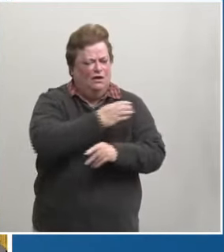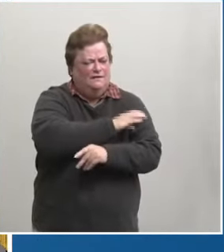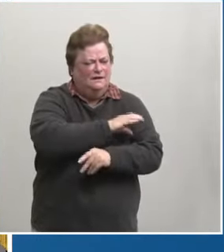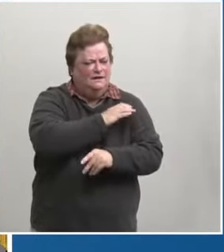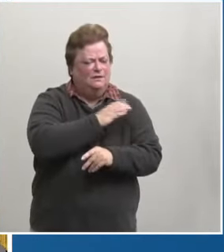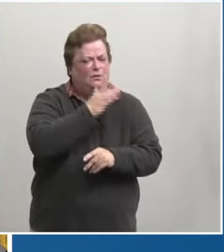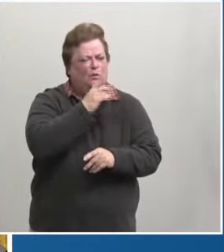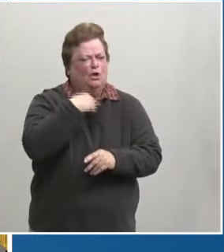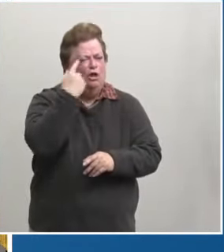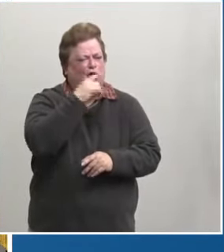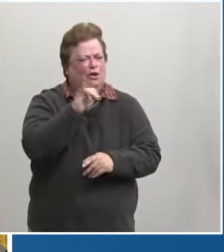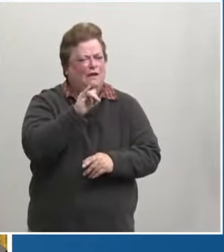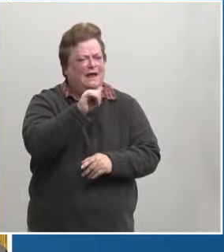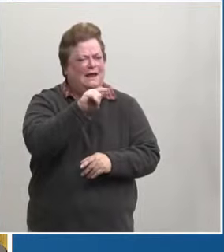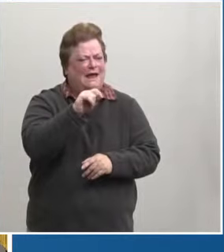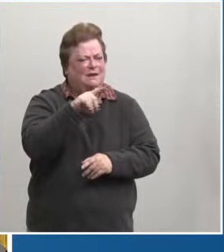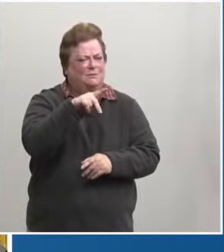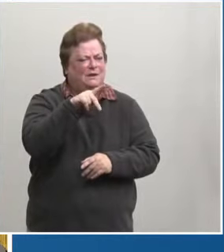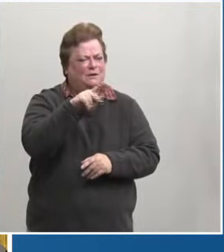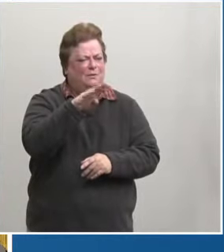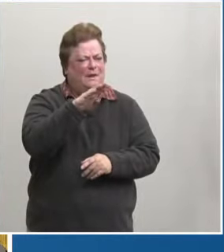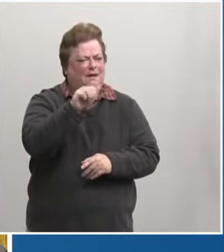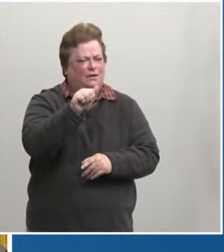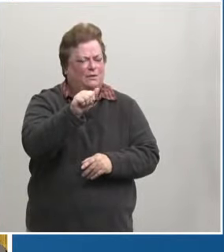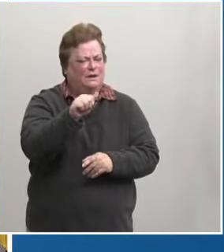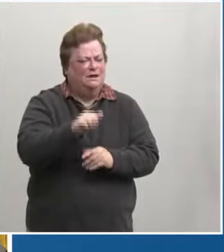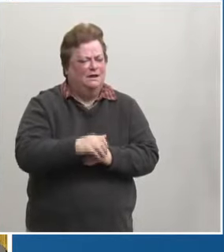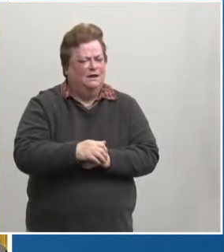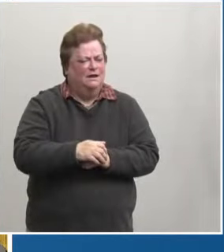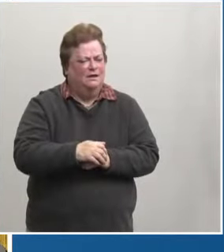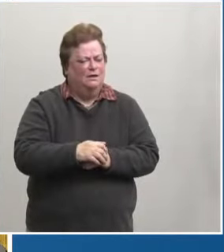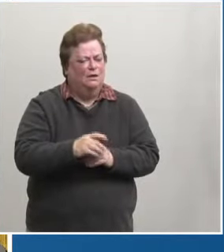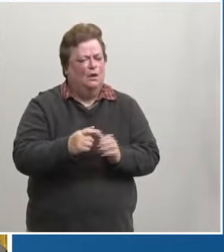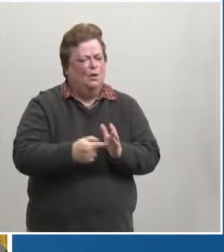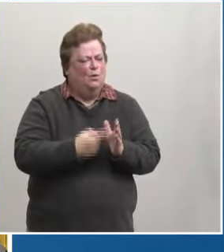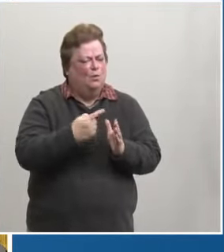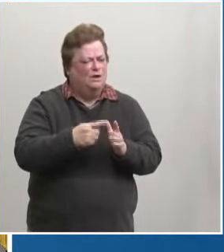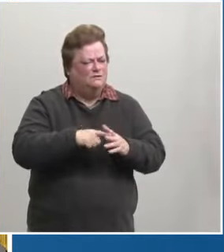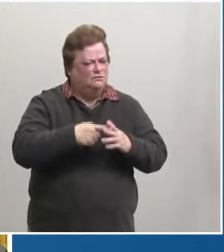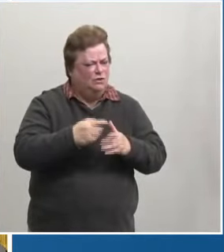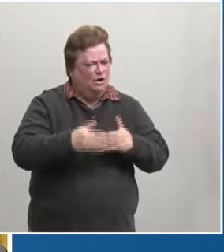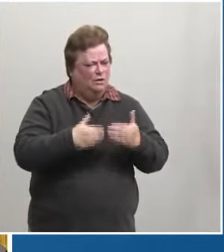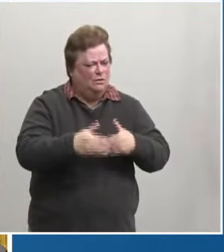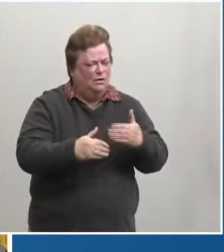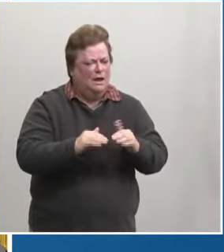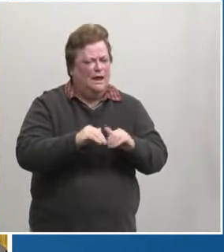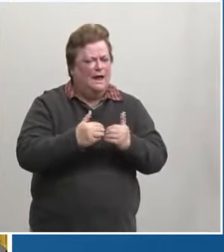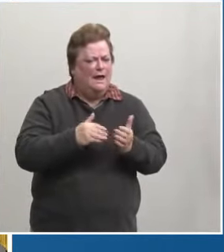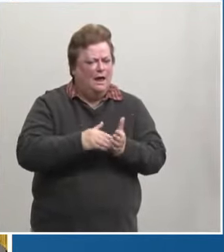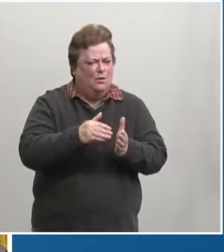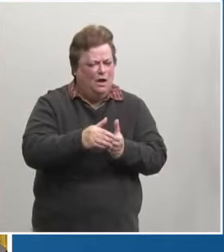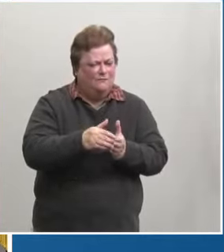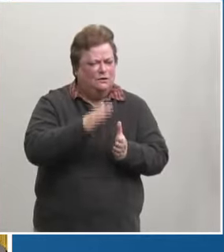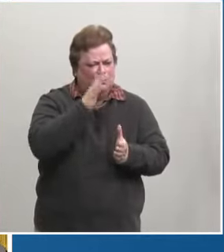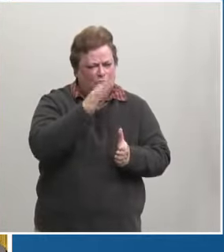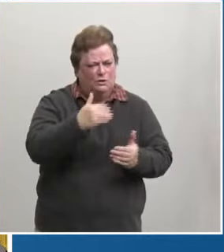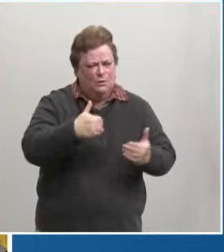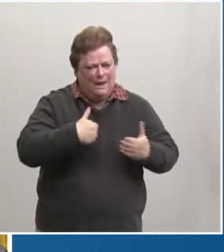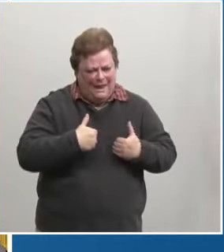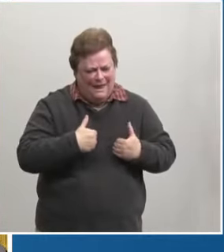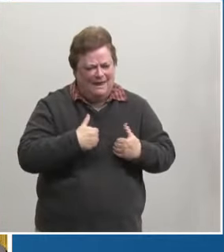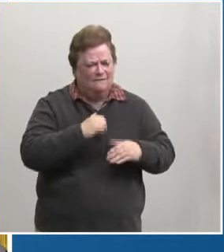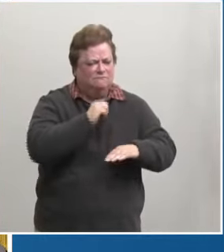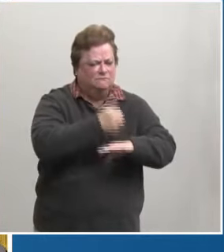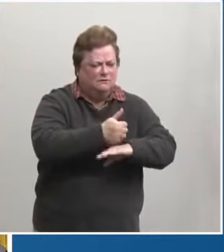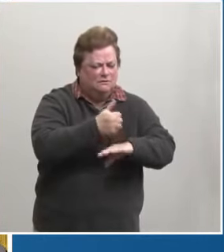Pinnacle Bank Arena once things really get rolling? How often will you have them there? How many